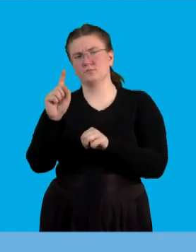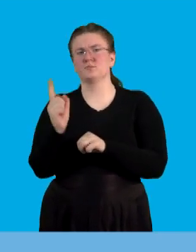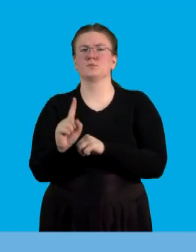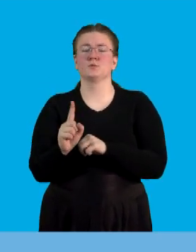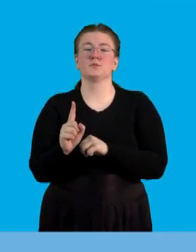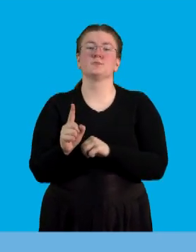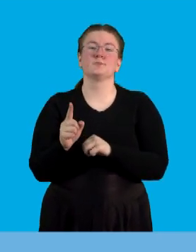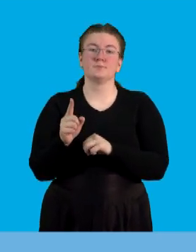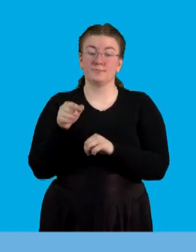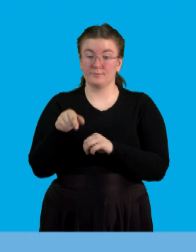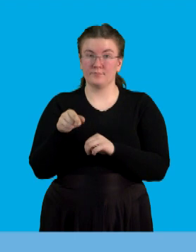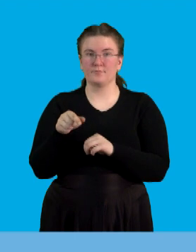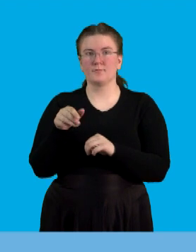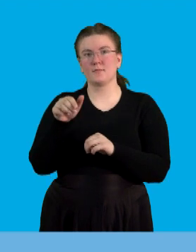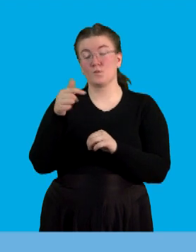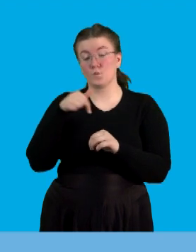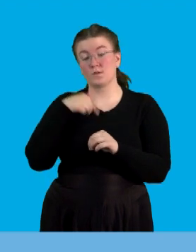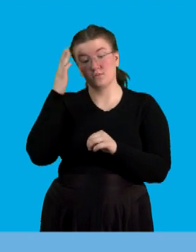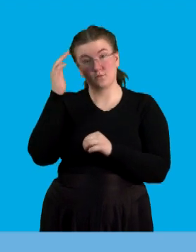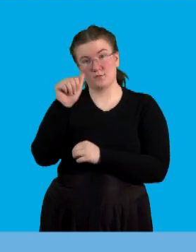is ampere,